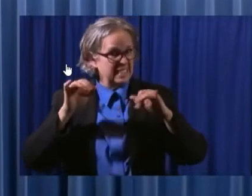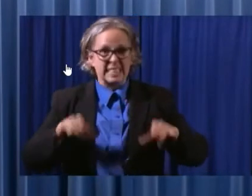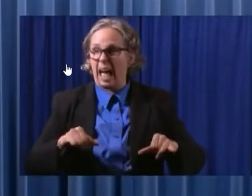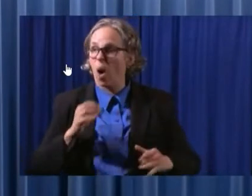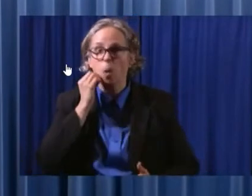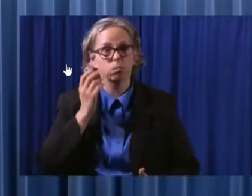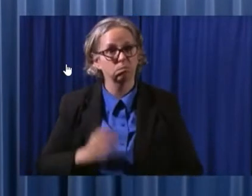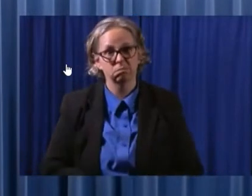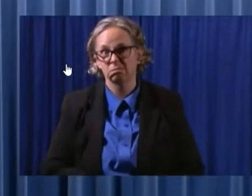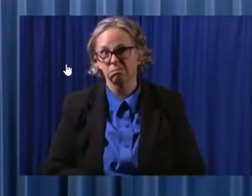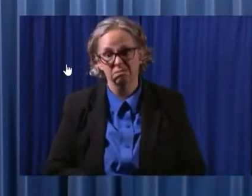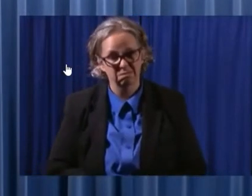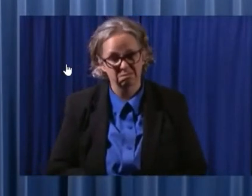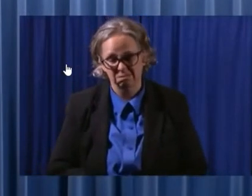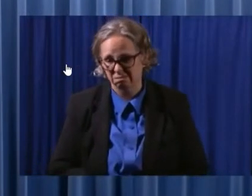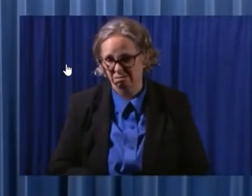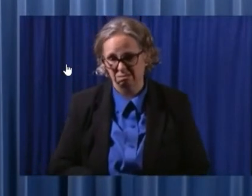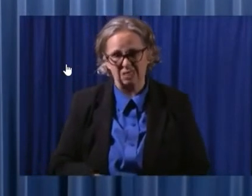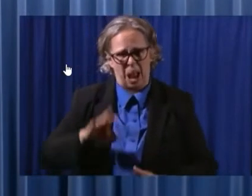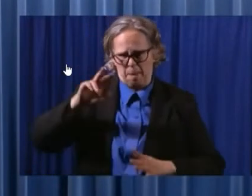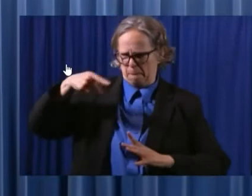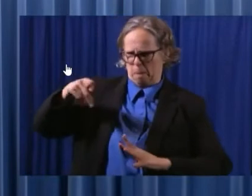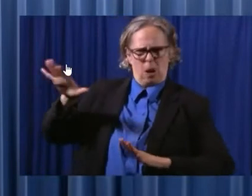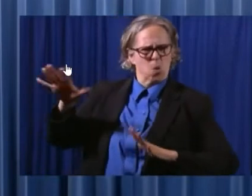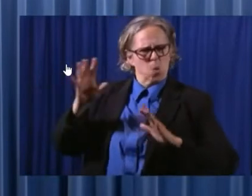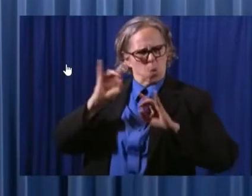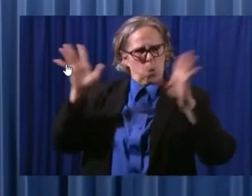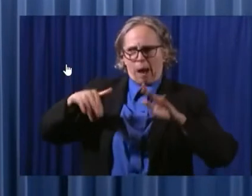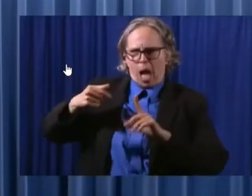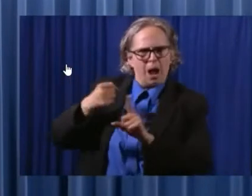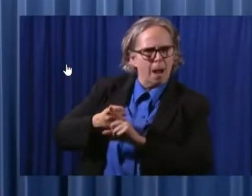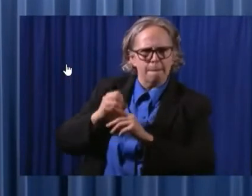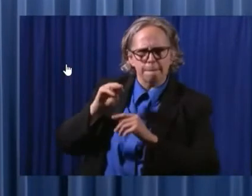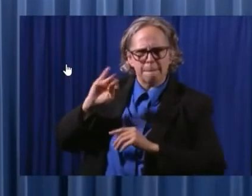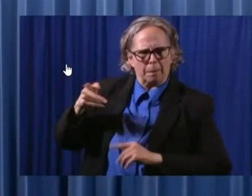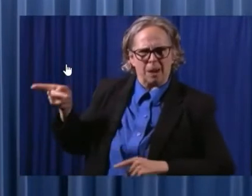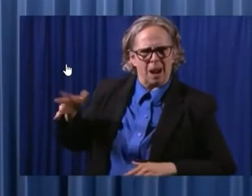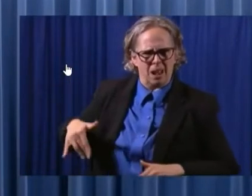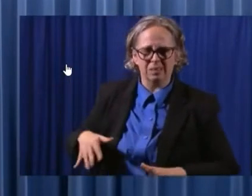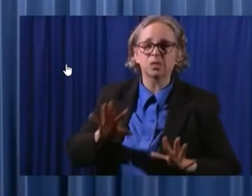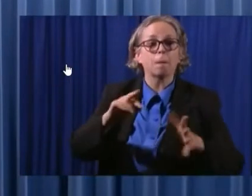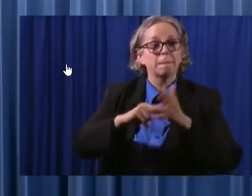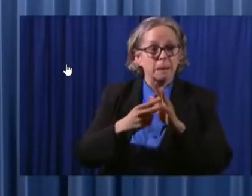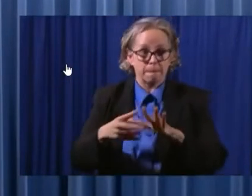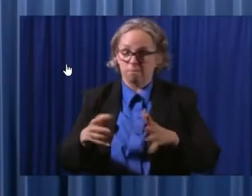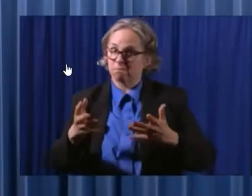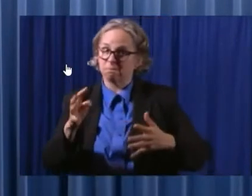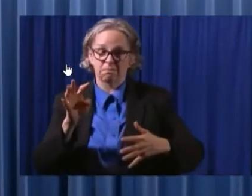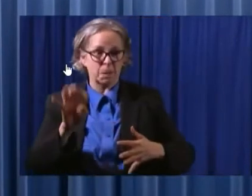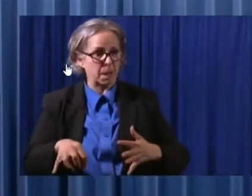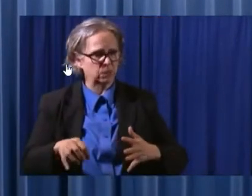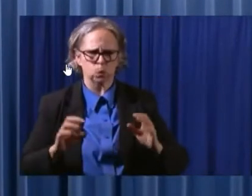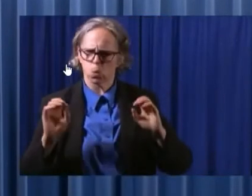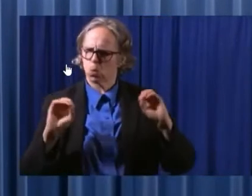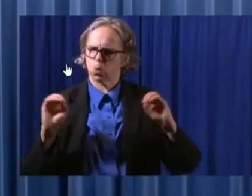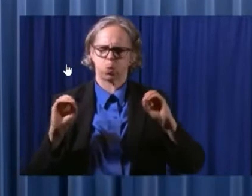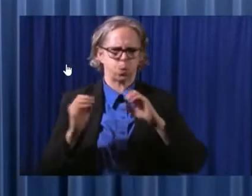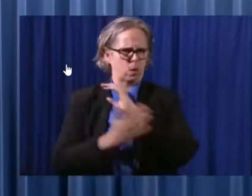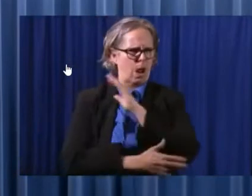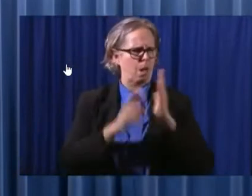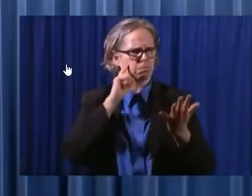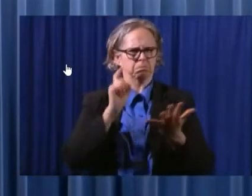and 3, as well as stay home as much as possible and only travel if necessary. We have no counties at the purple level. But I want to